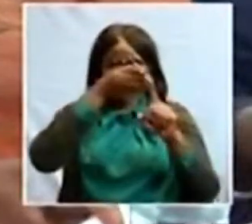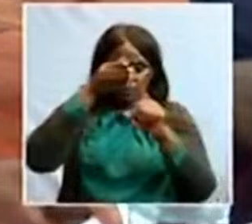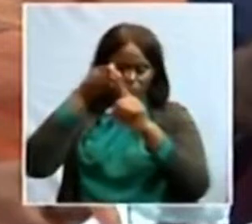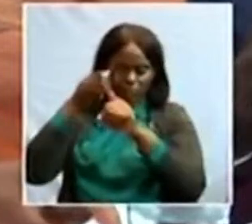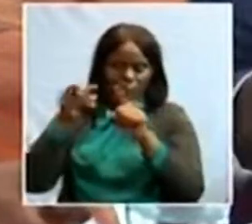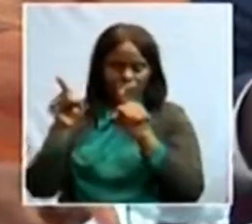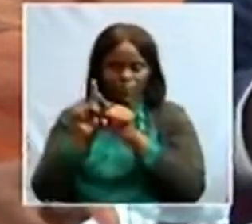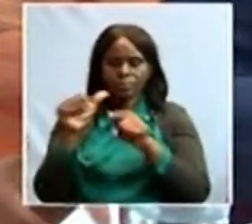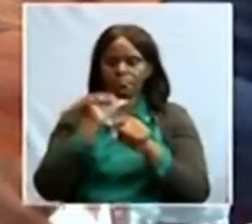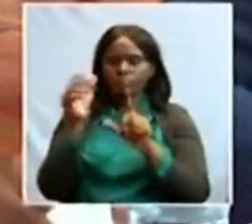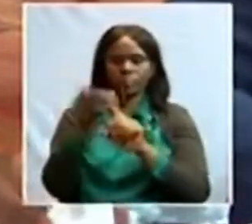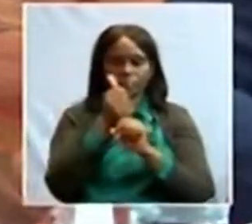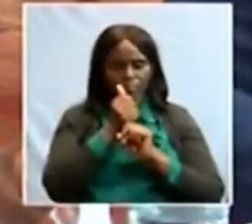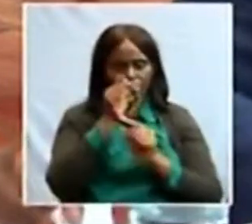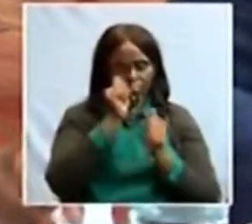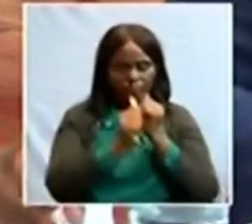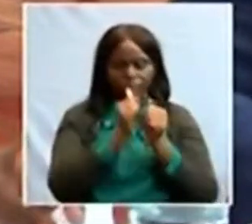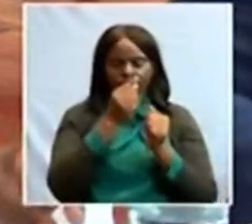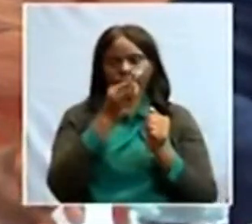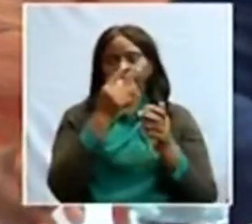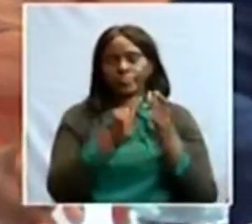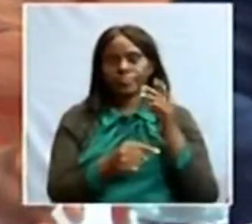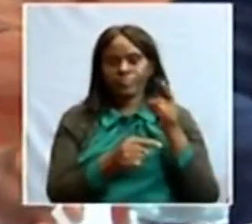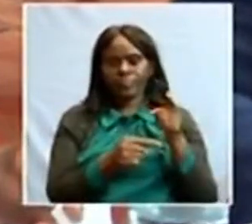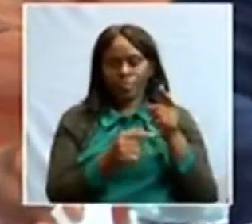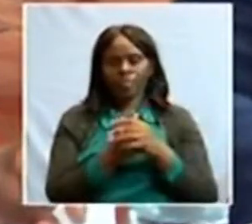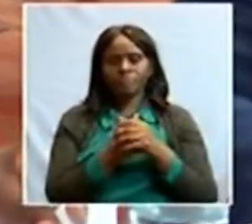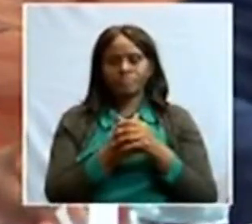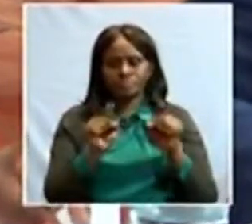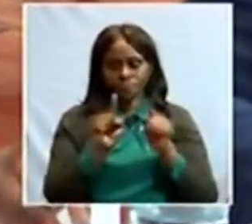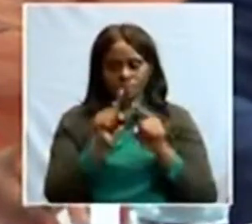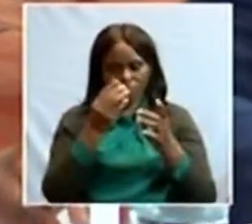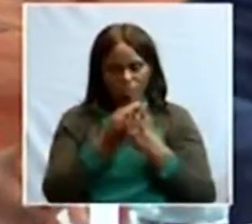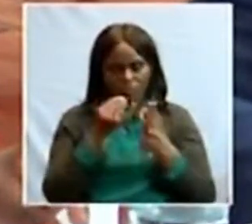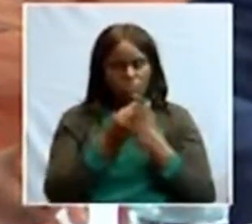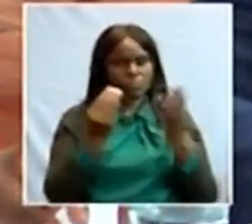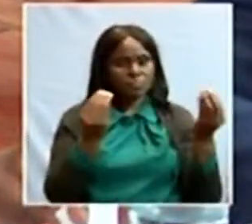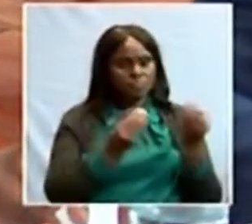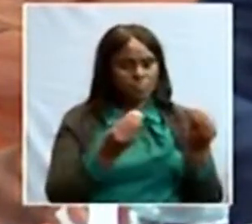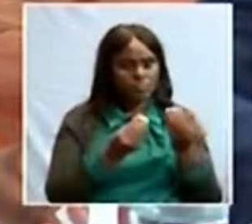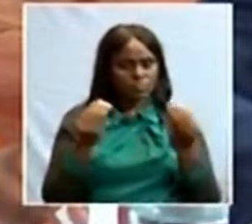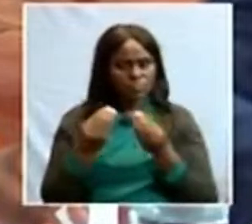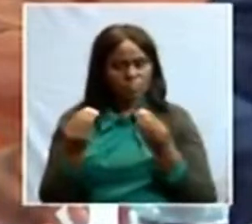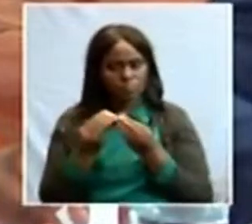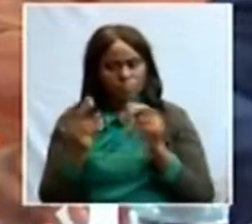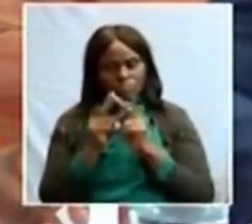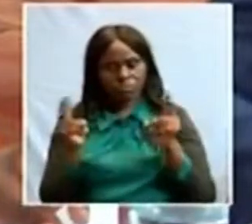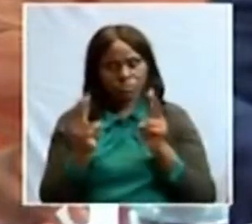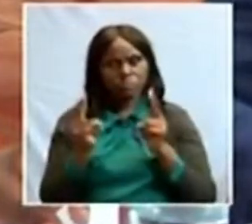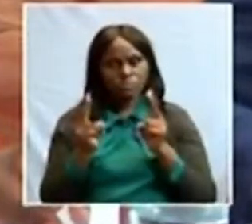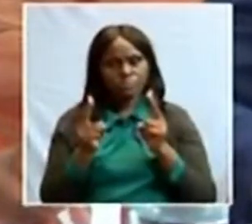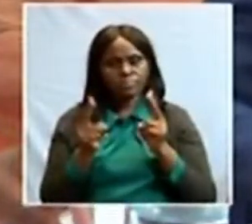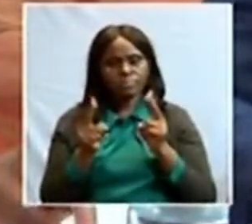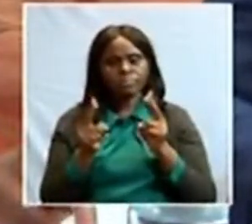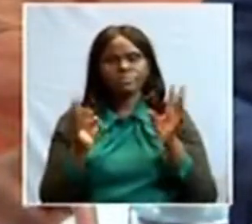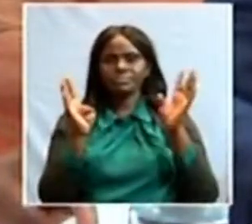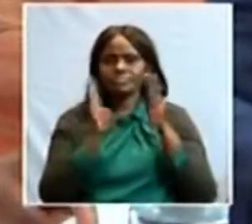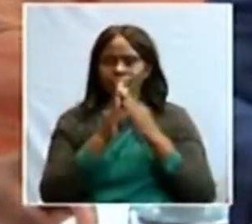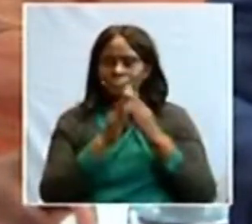achieved. This is due to financial constraint. So one meeting was